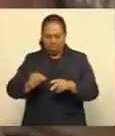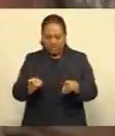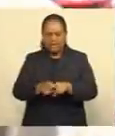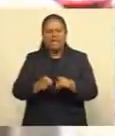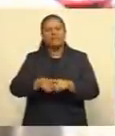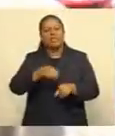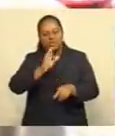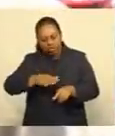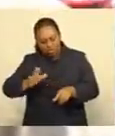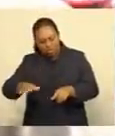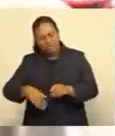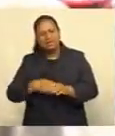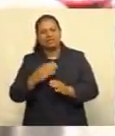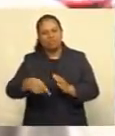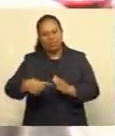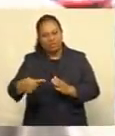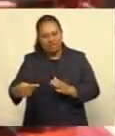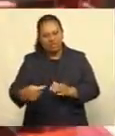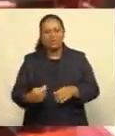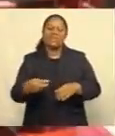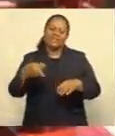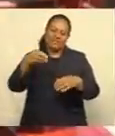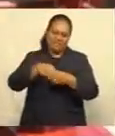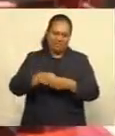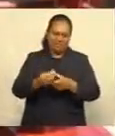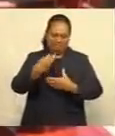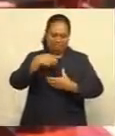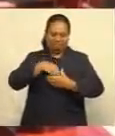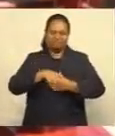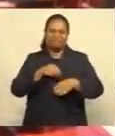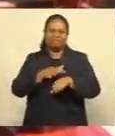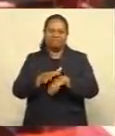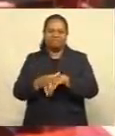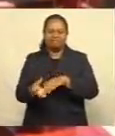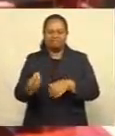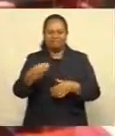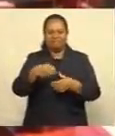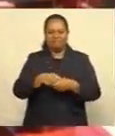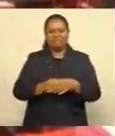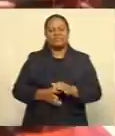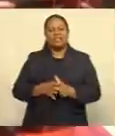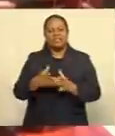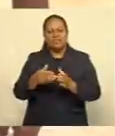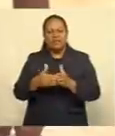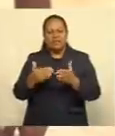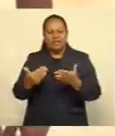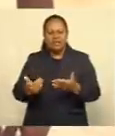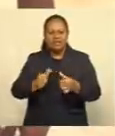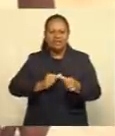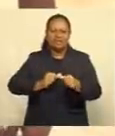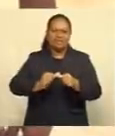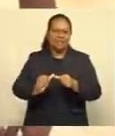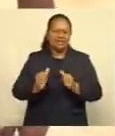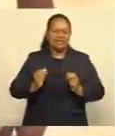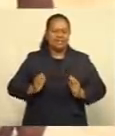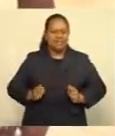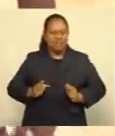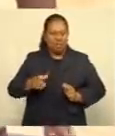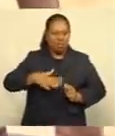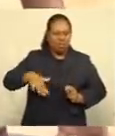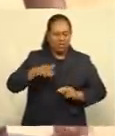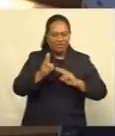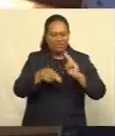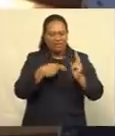doing. So it's in the blood. Kamlesh says the pandemic has brought out the best in him and his family. They're using